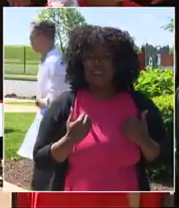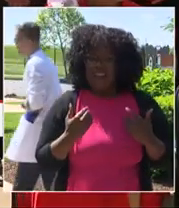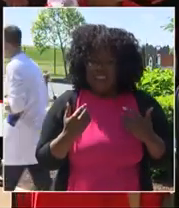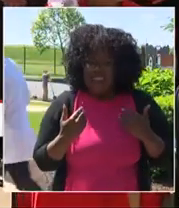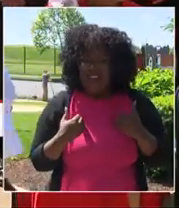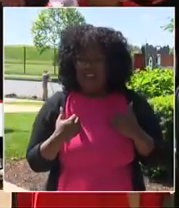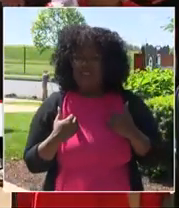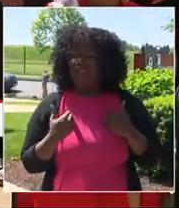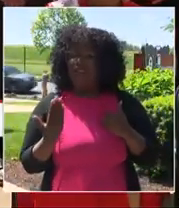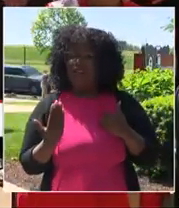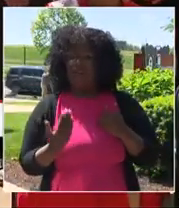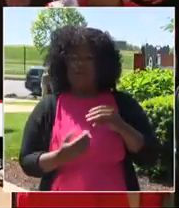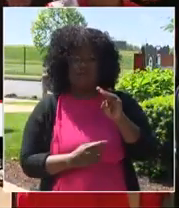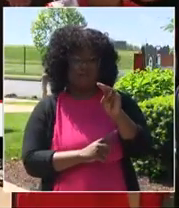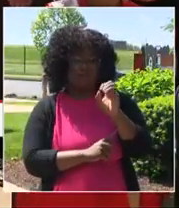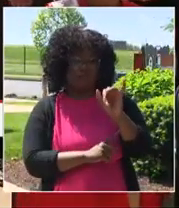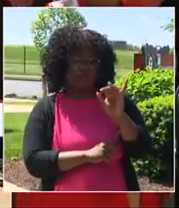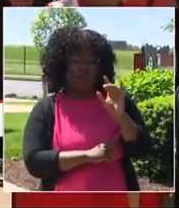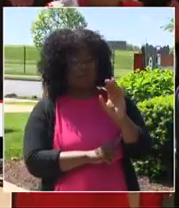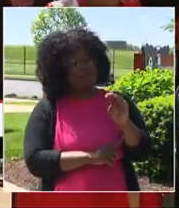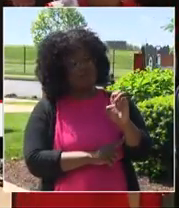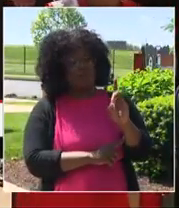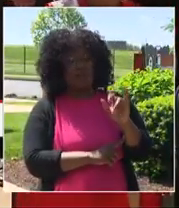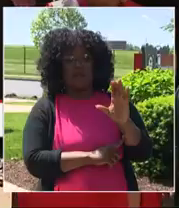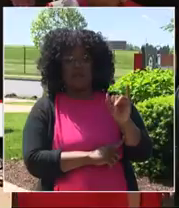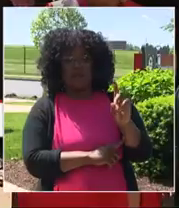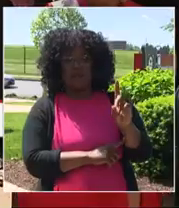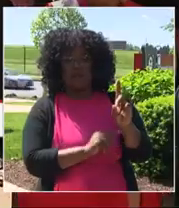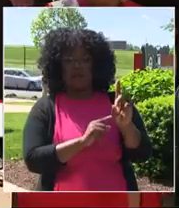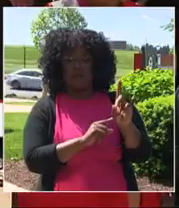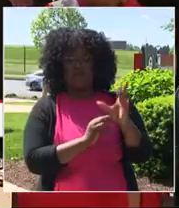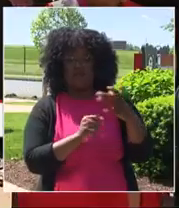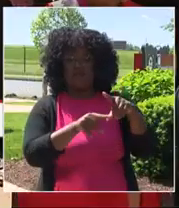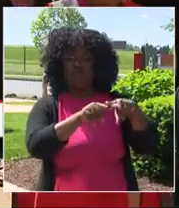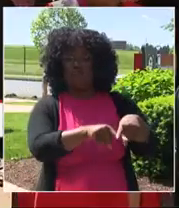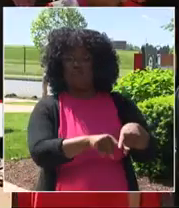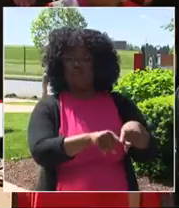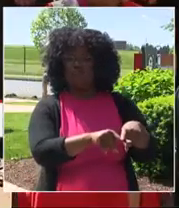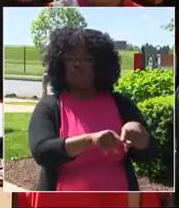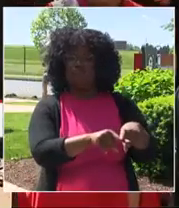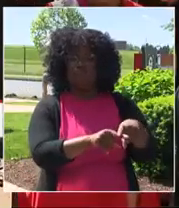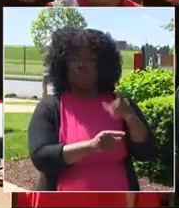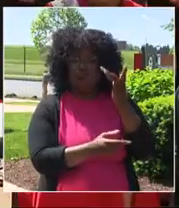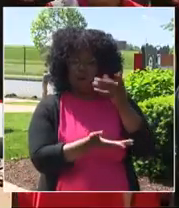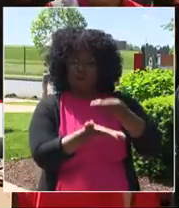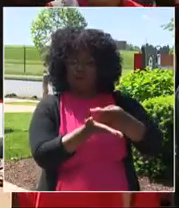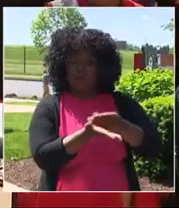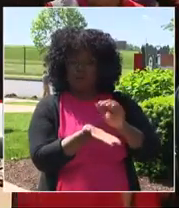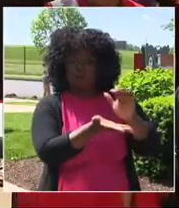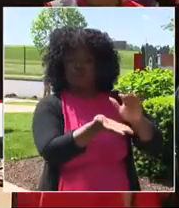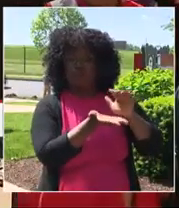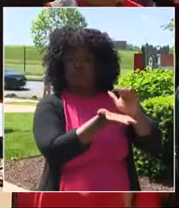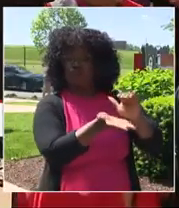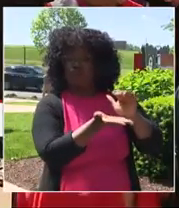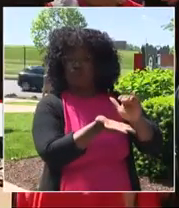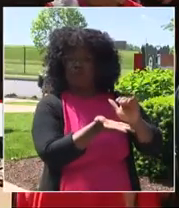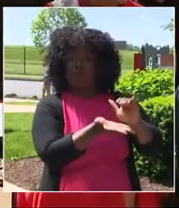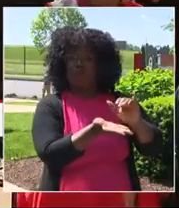their financing sources. So certainly, given that the impact to them is going to